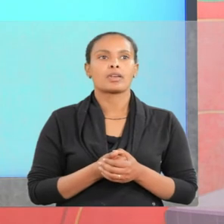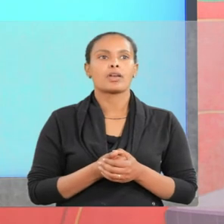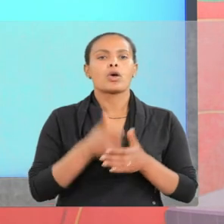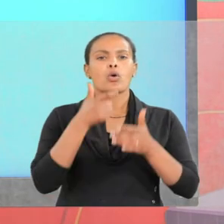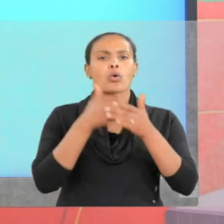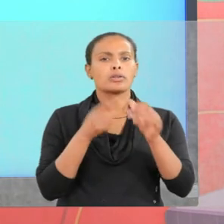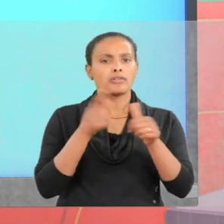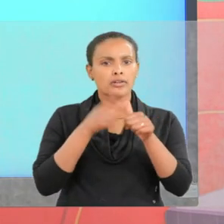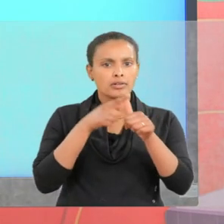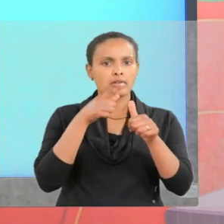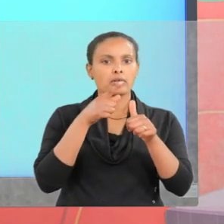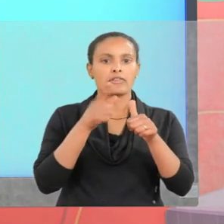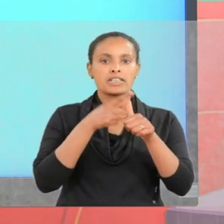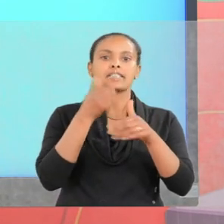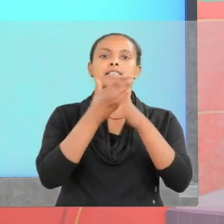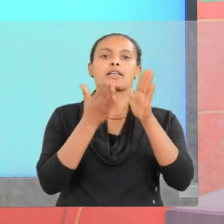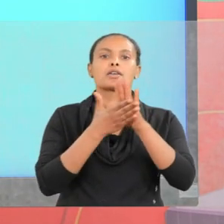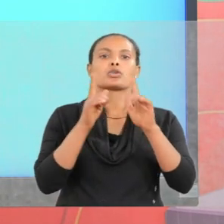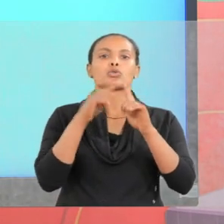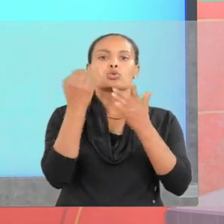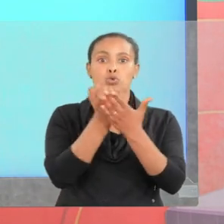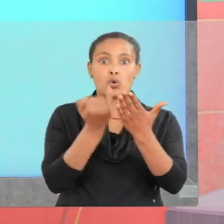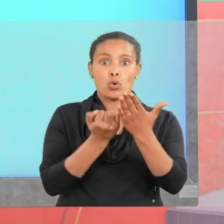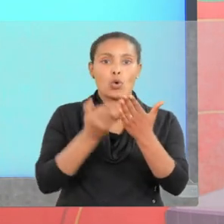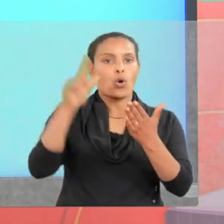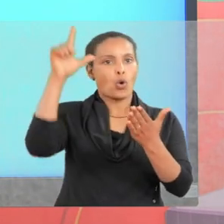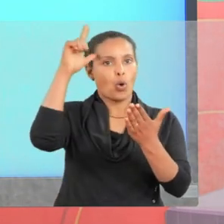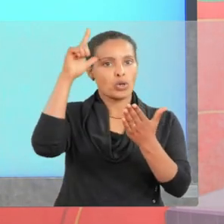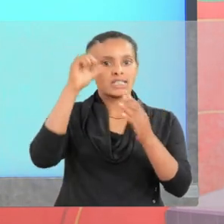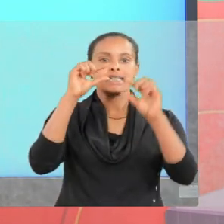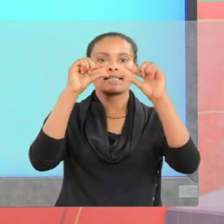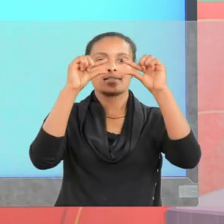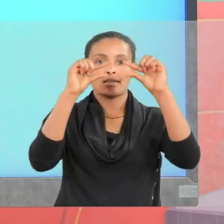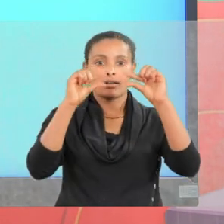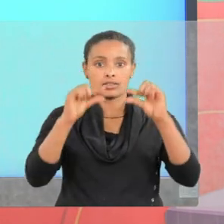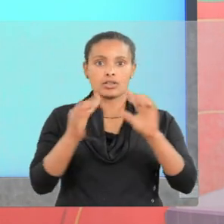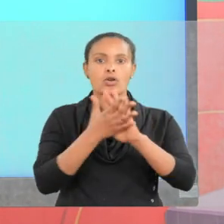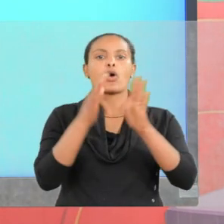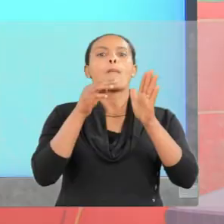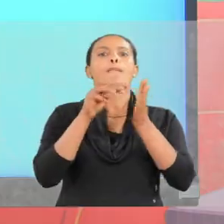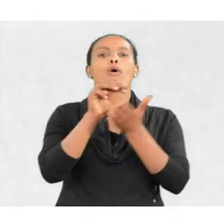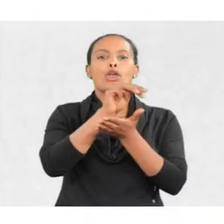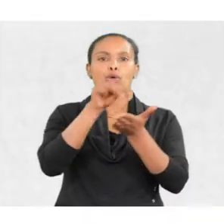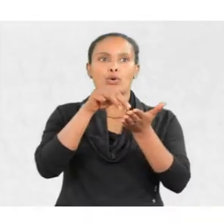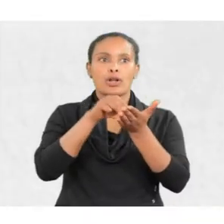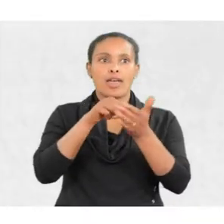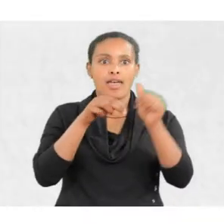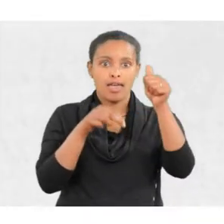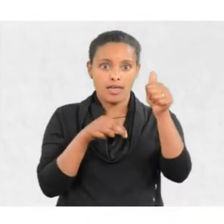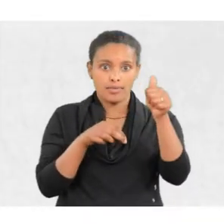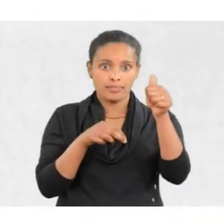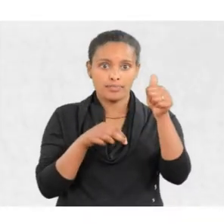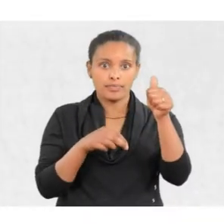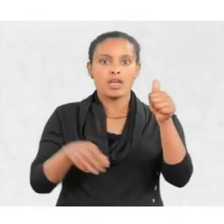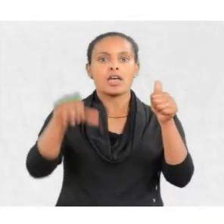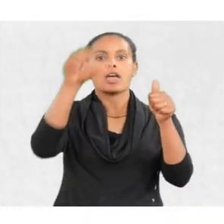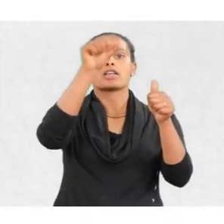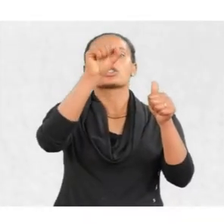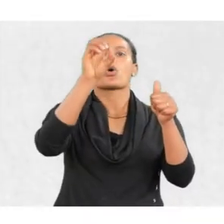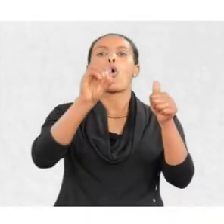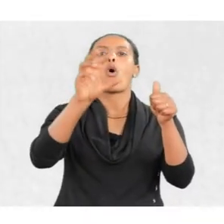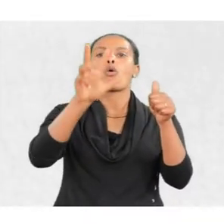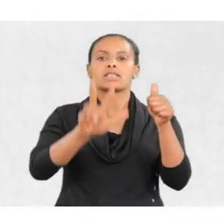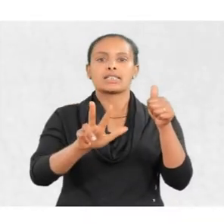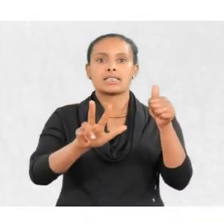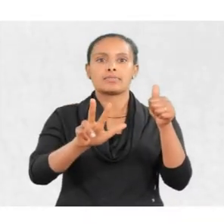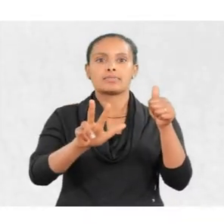What did you? Your first step is to draw the Lewis structure of the molecule N,